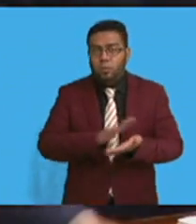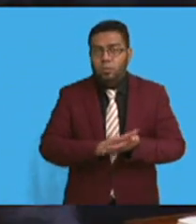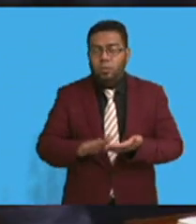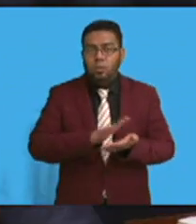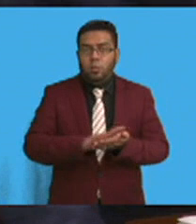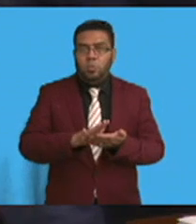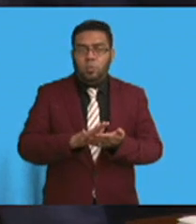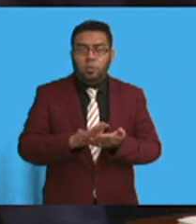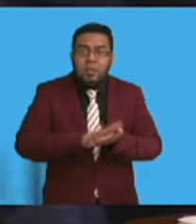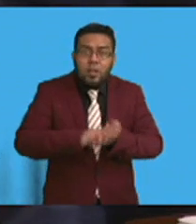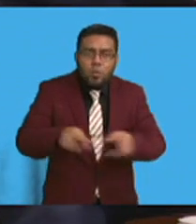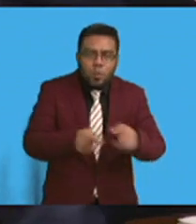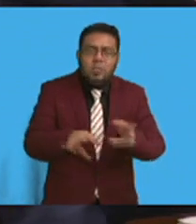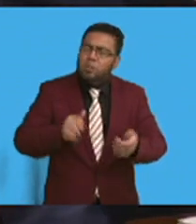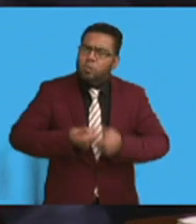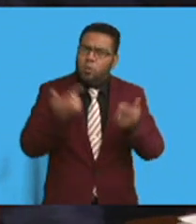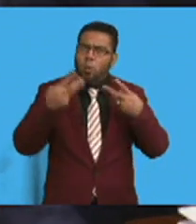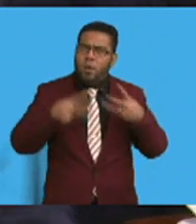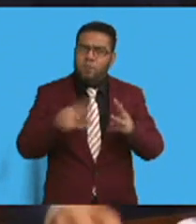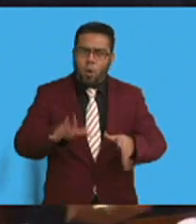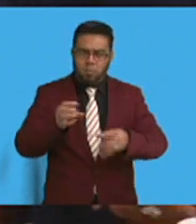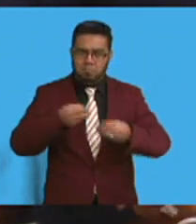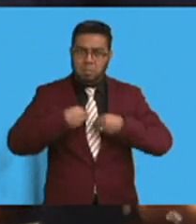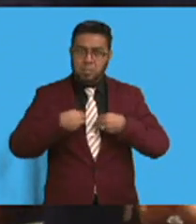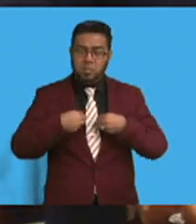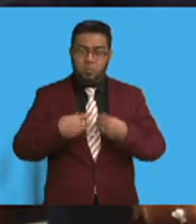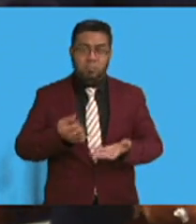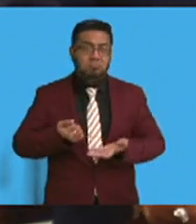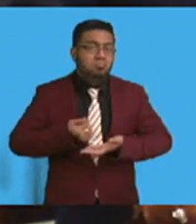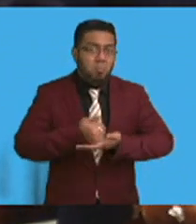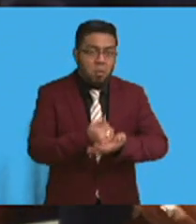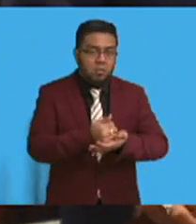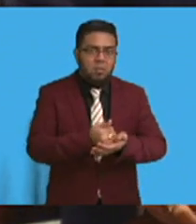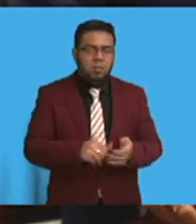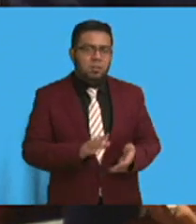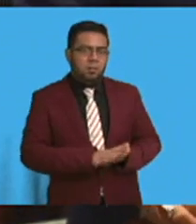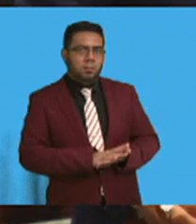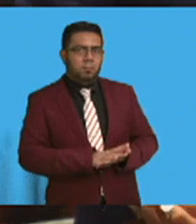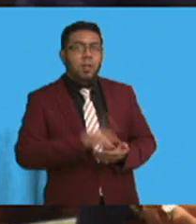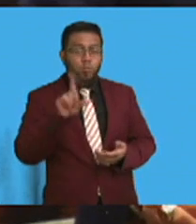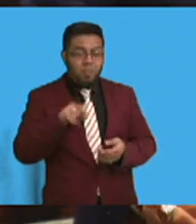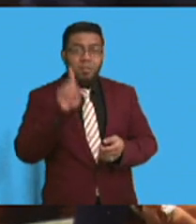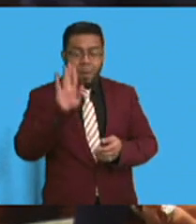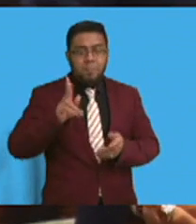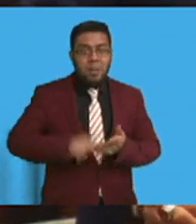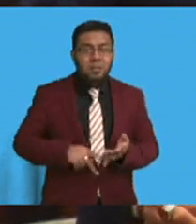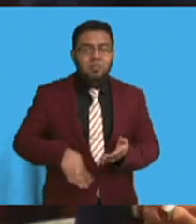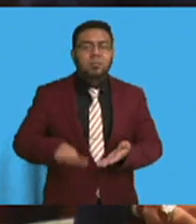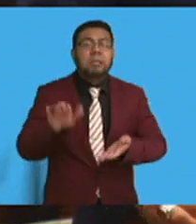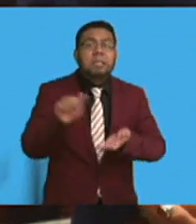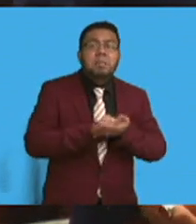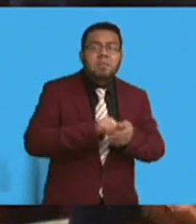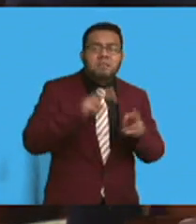It's a great way for companies to give back to the Fijian community who support businesses here in our country by doing their part in keeping Fiji clean